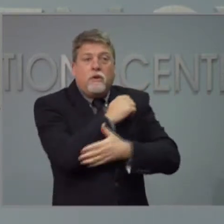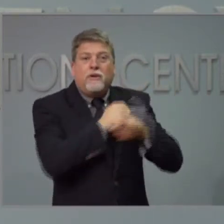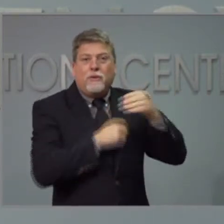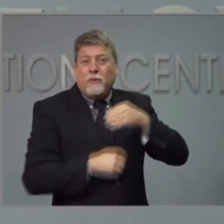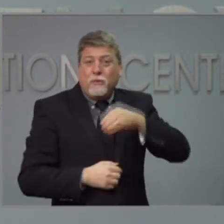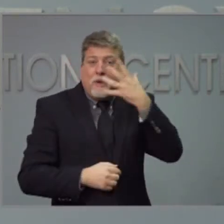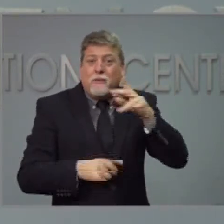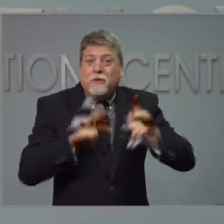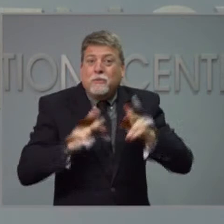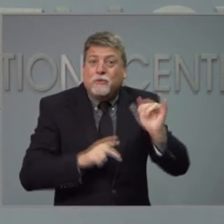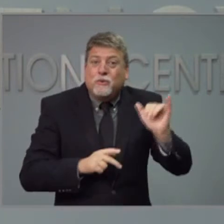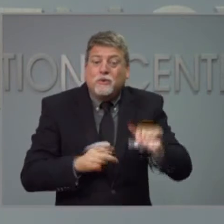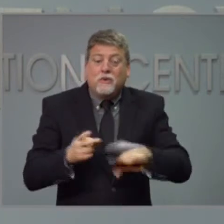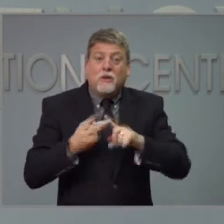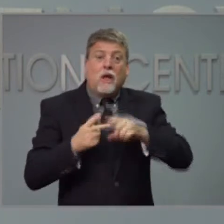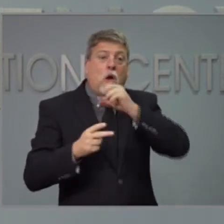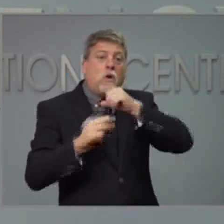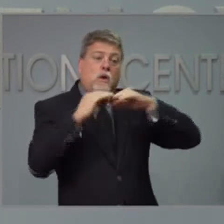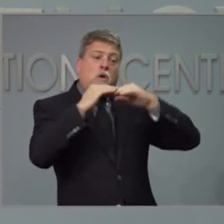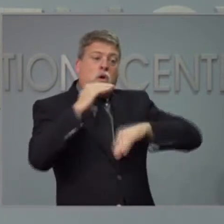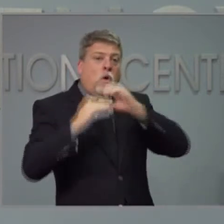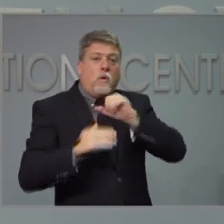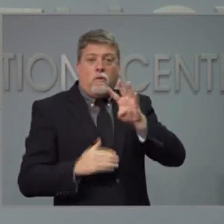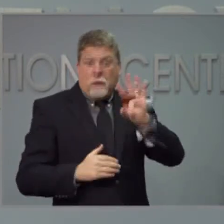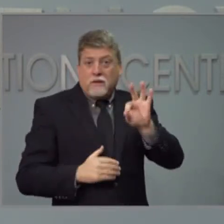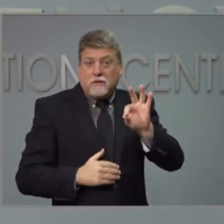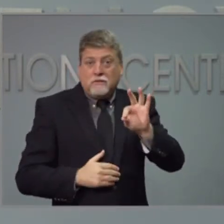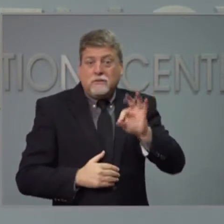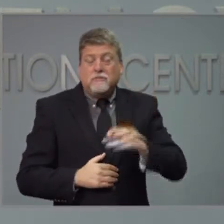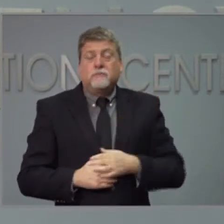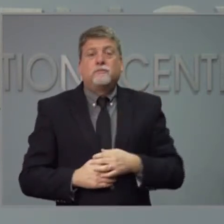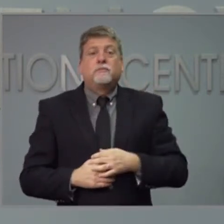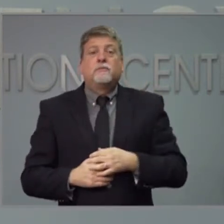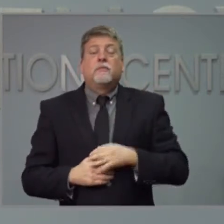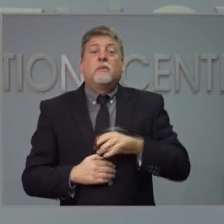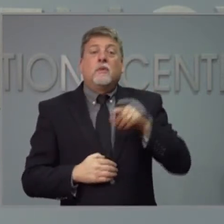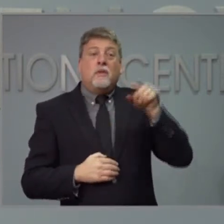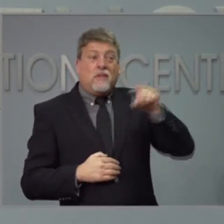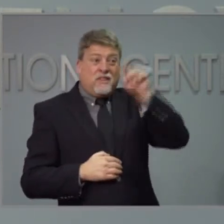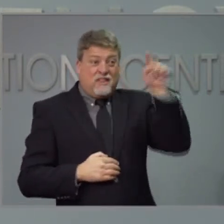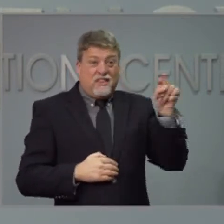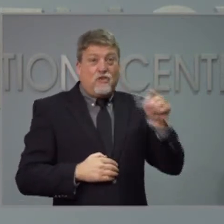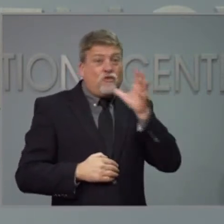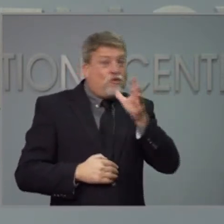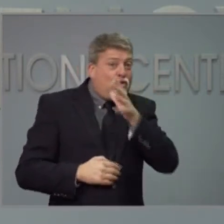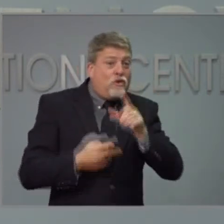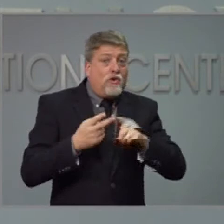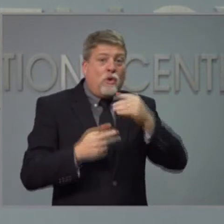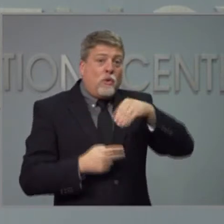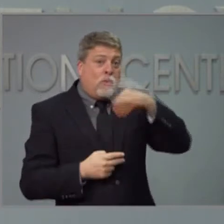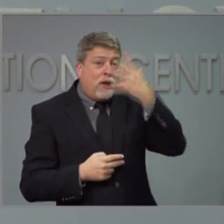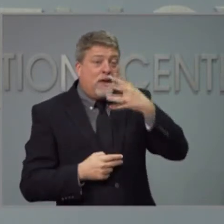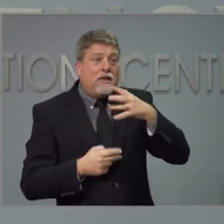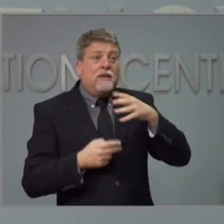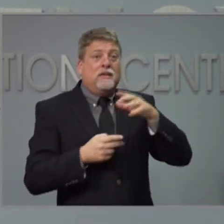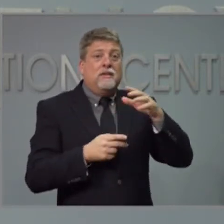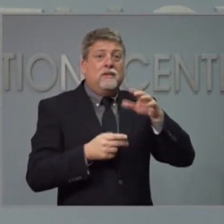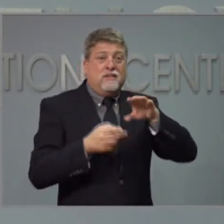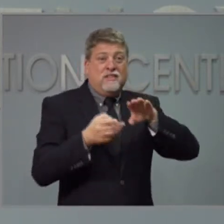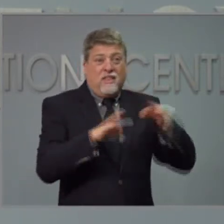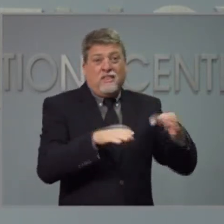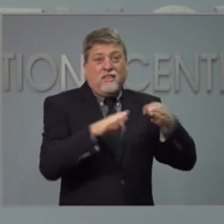people under the age of 49. Deaths in rural white population has also